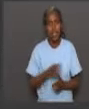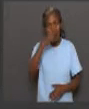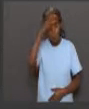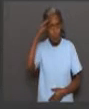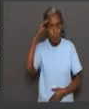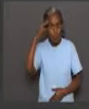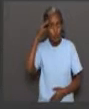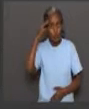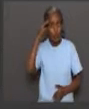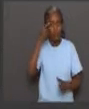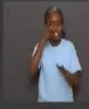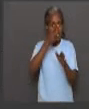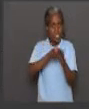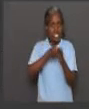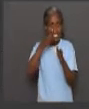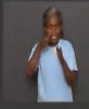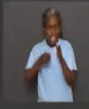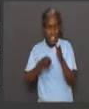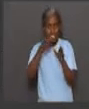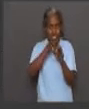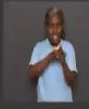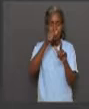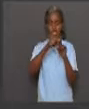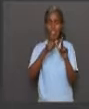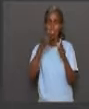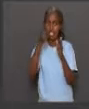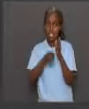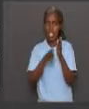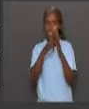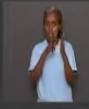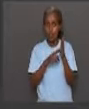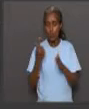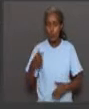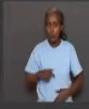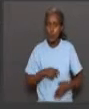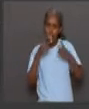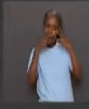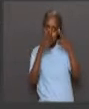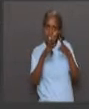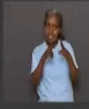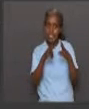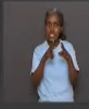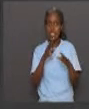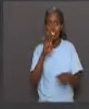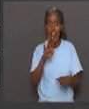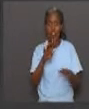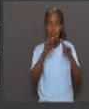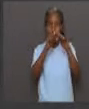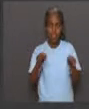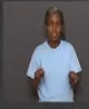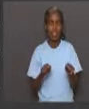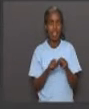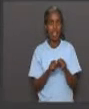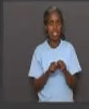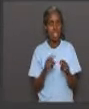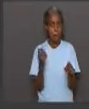Because of the side angle side rule, we can see that the 4 triangles